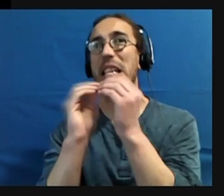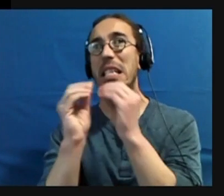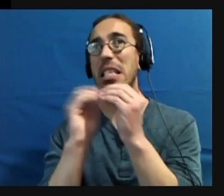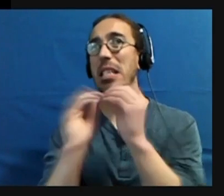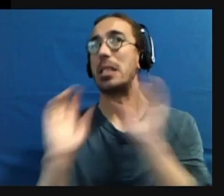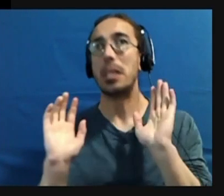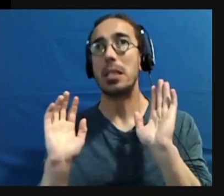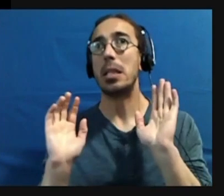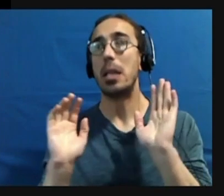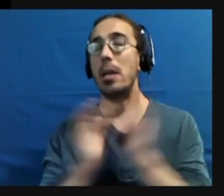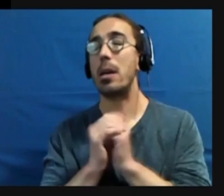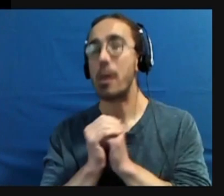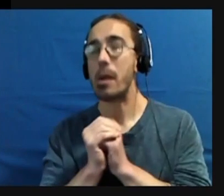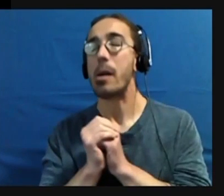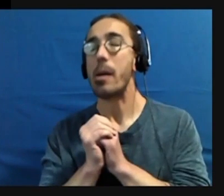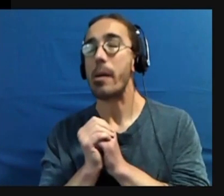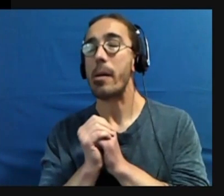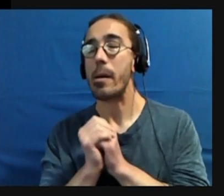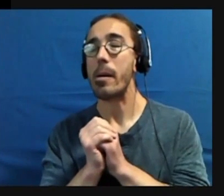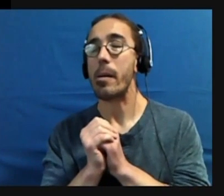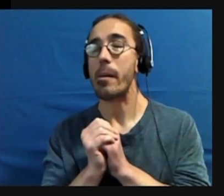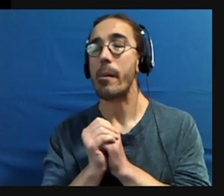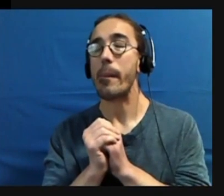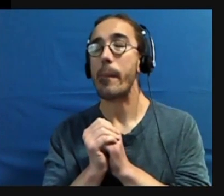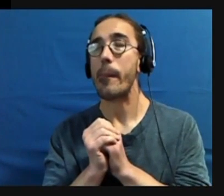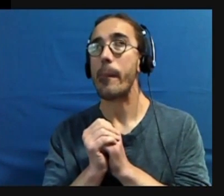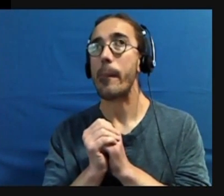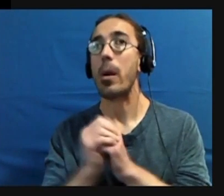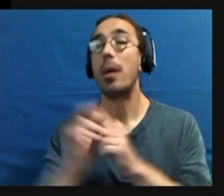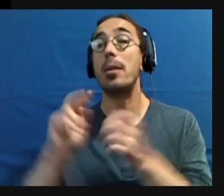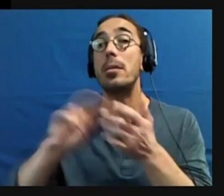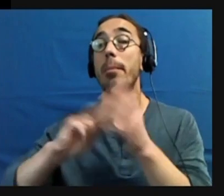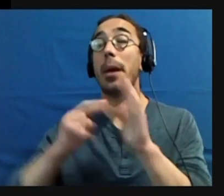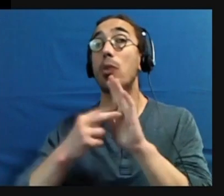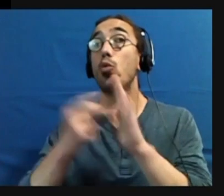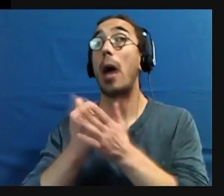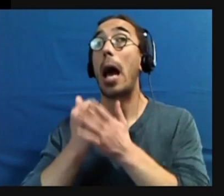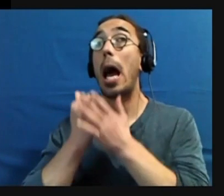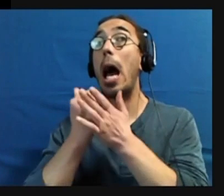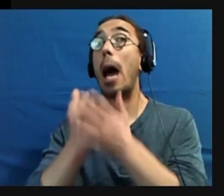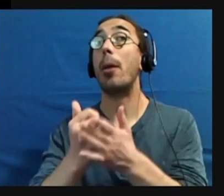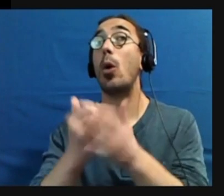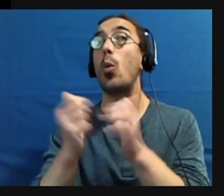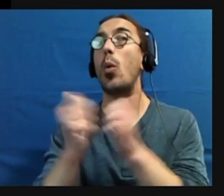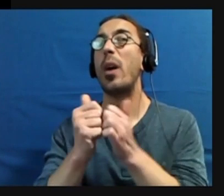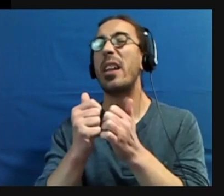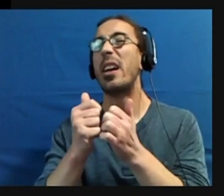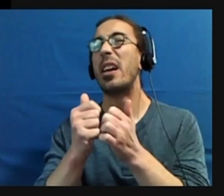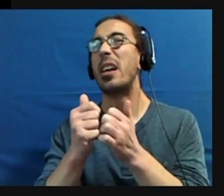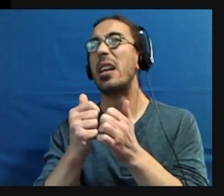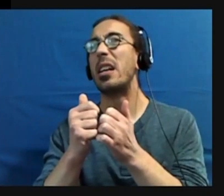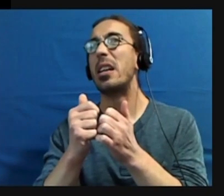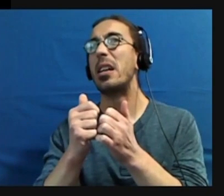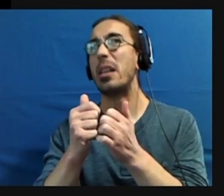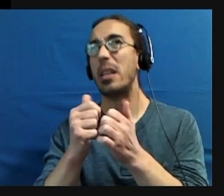at all. It is meant to help with selective eating specifically.